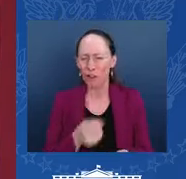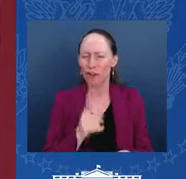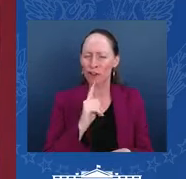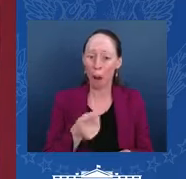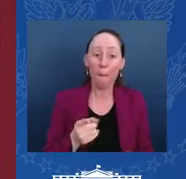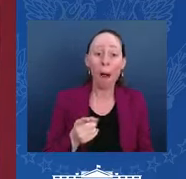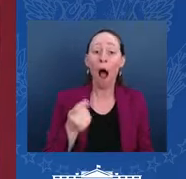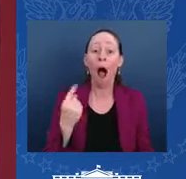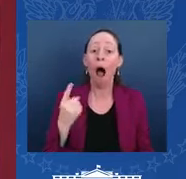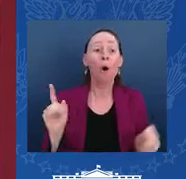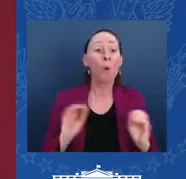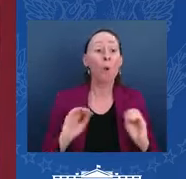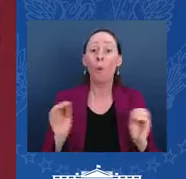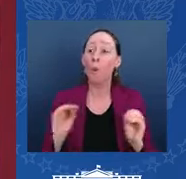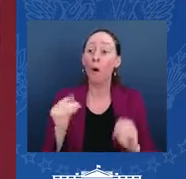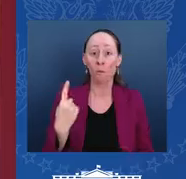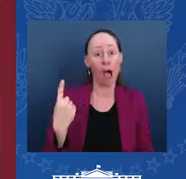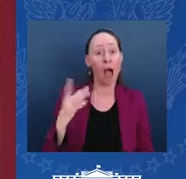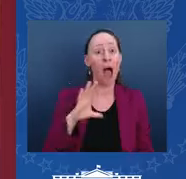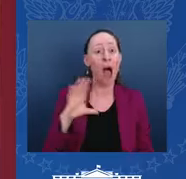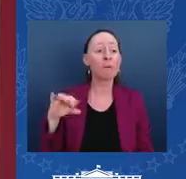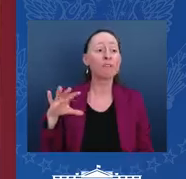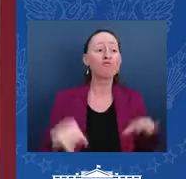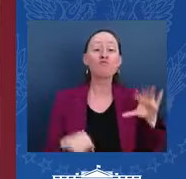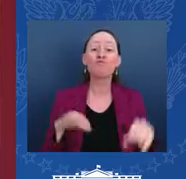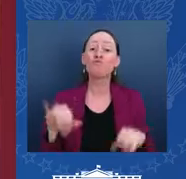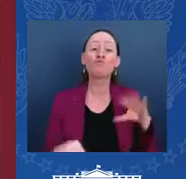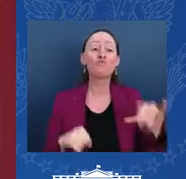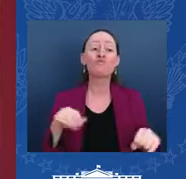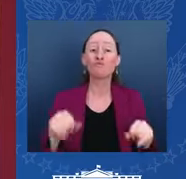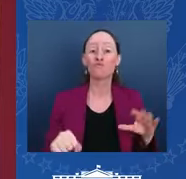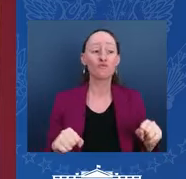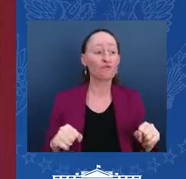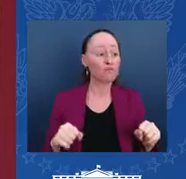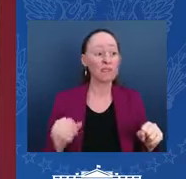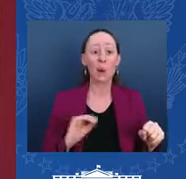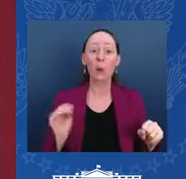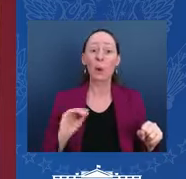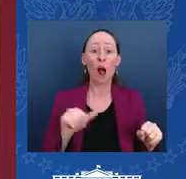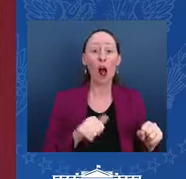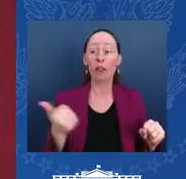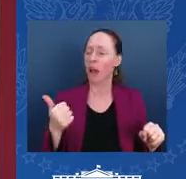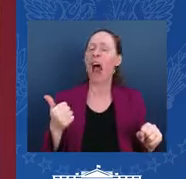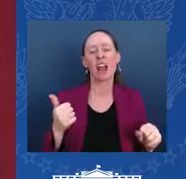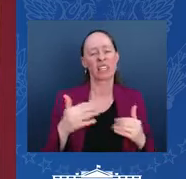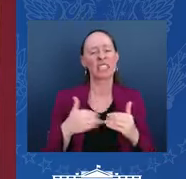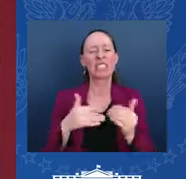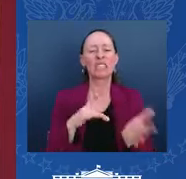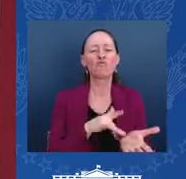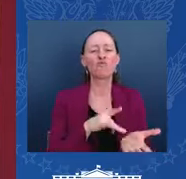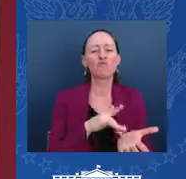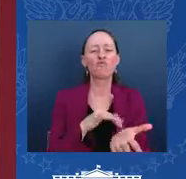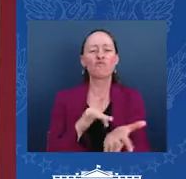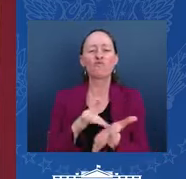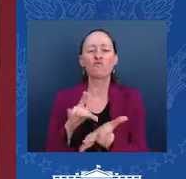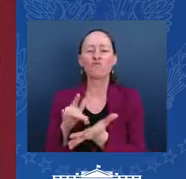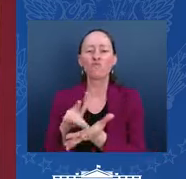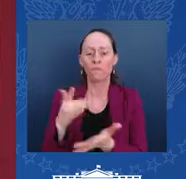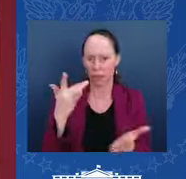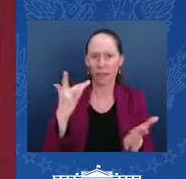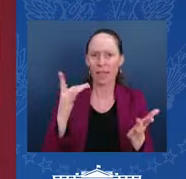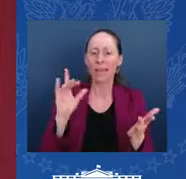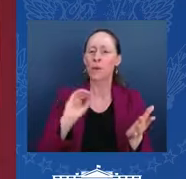When Big Pharma doesn't play by the rules, competitors can't offer lower-priced drugs and devices to carry those drugs. So prices